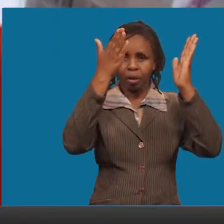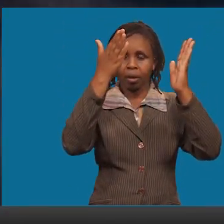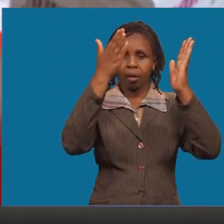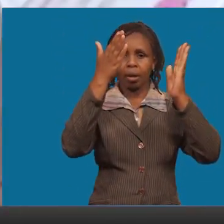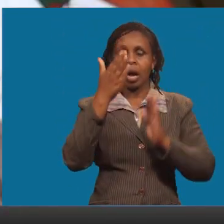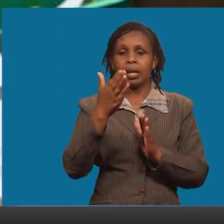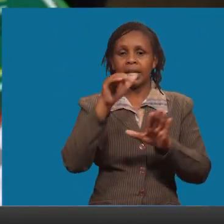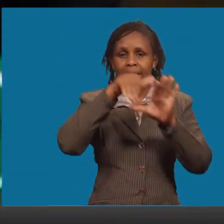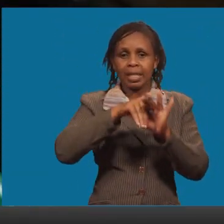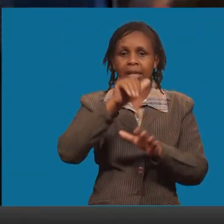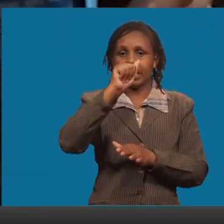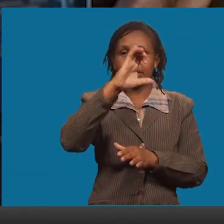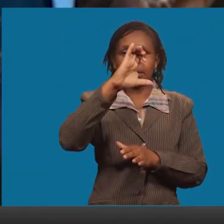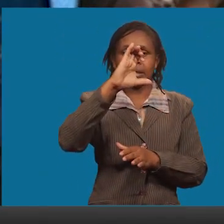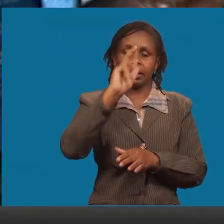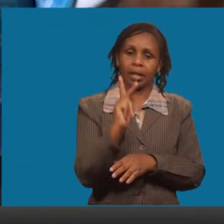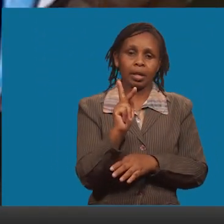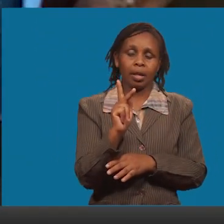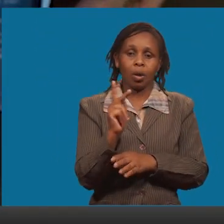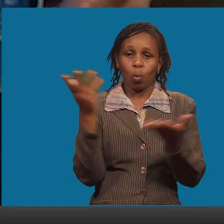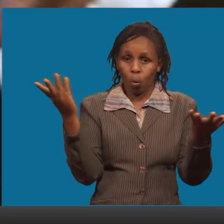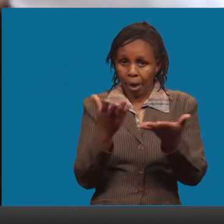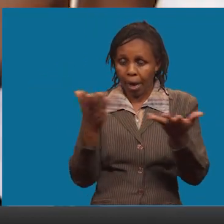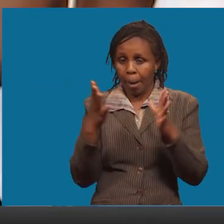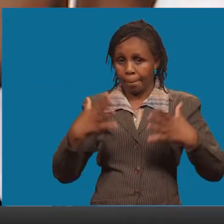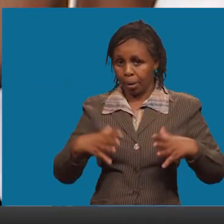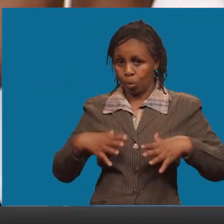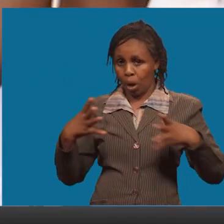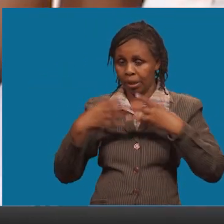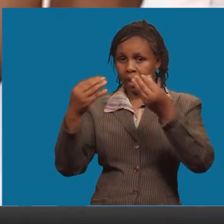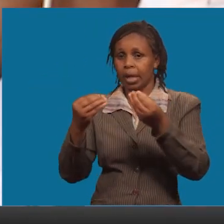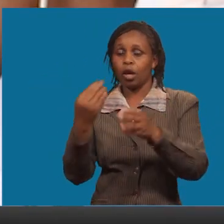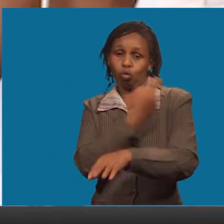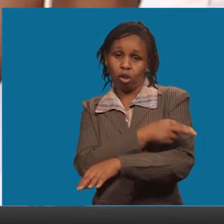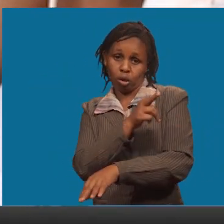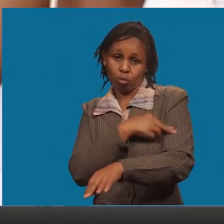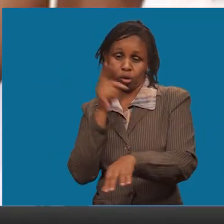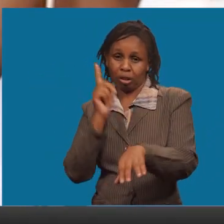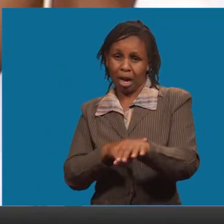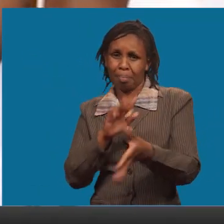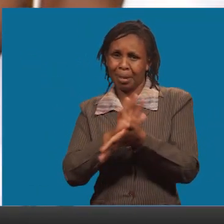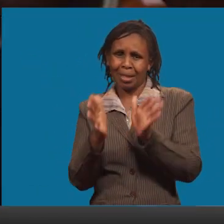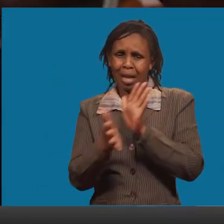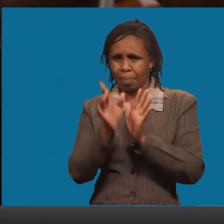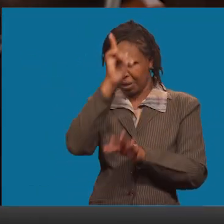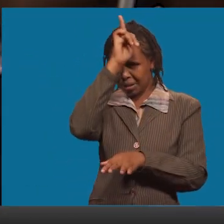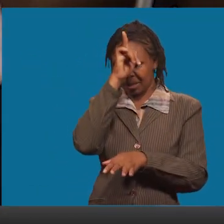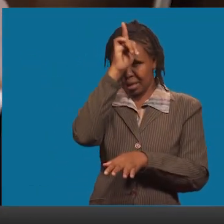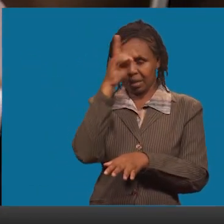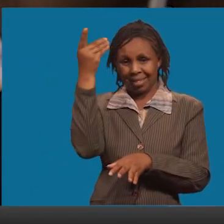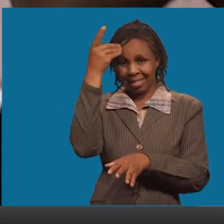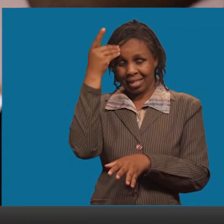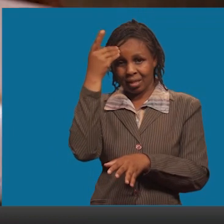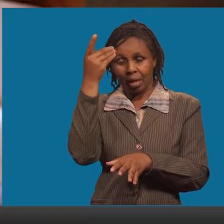wagonjwa hawafiki hospitalini hadi pale wanapozidiwa na ugonjwa na hivyo kuyaweka maisha yao hatarini, akiwataka